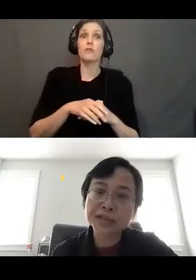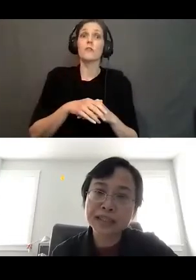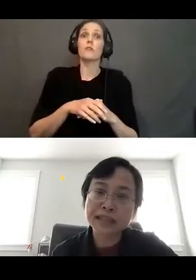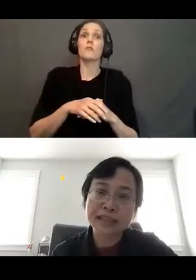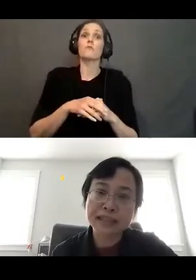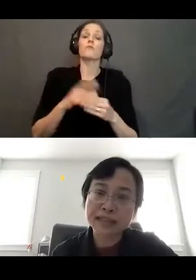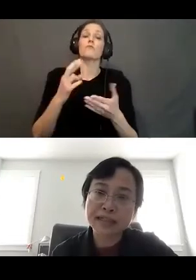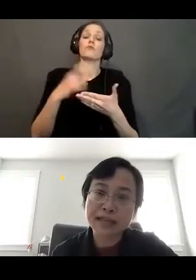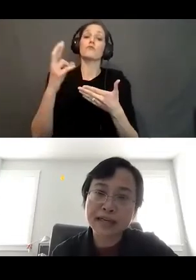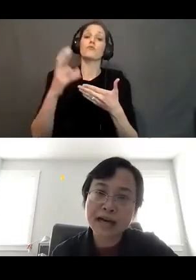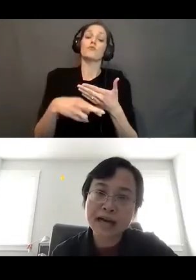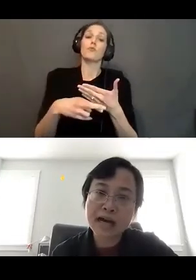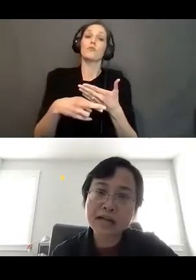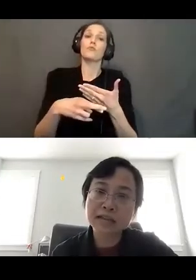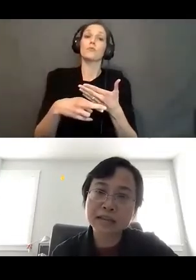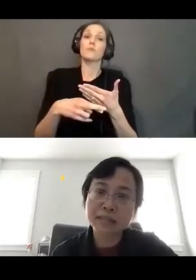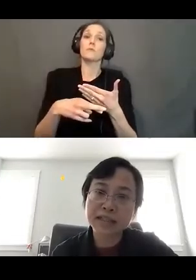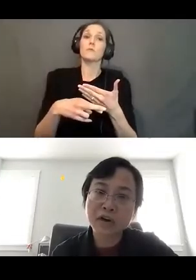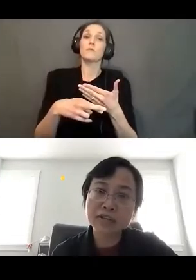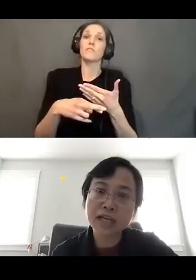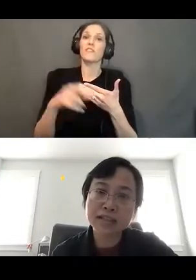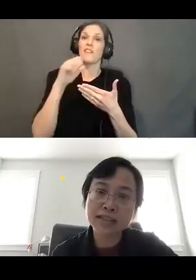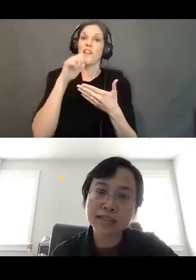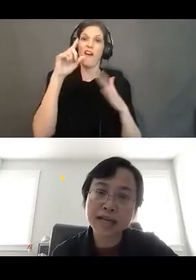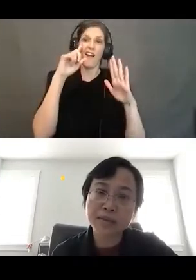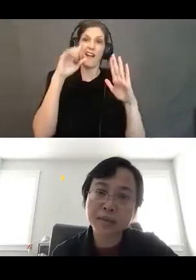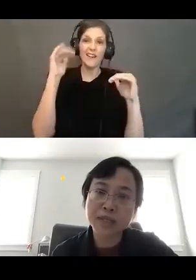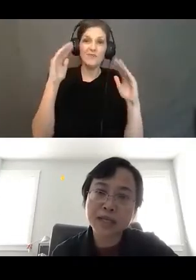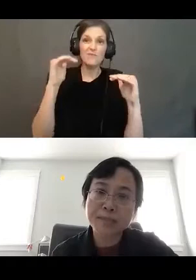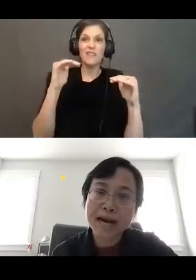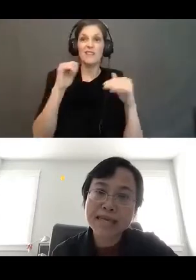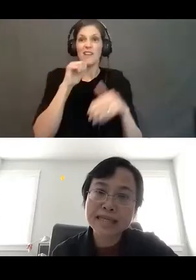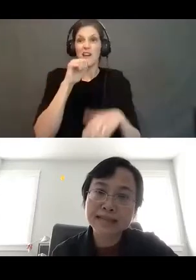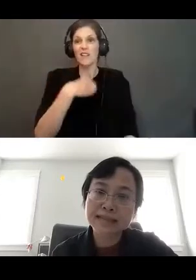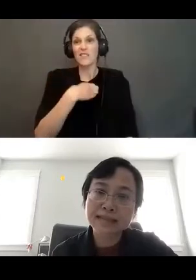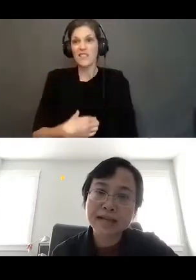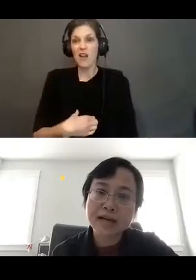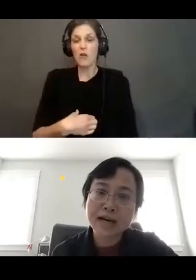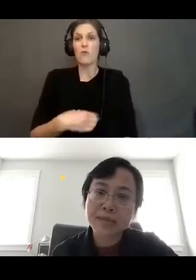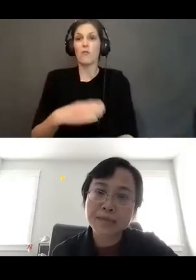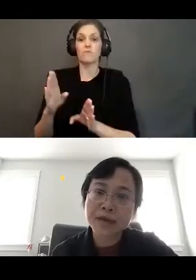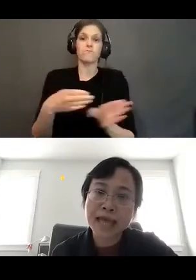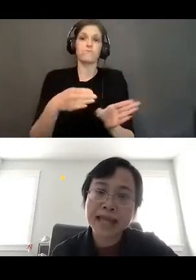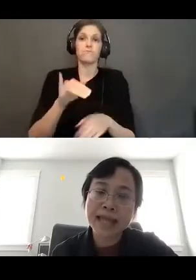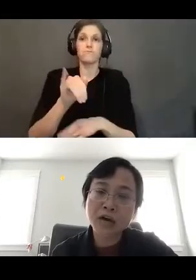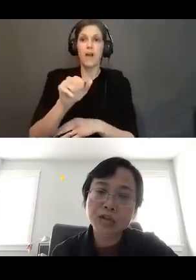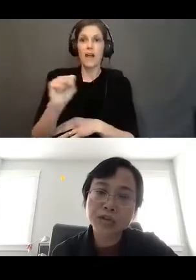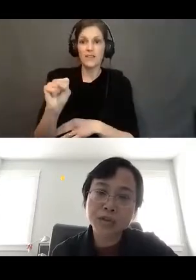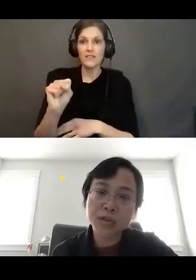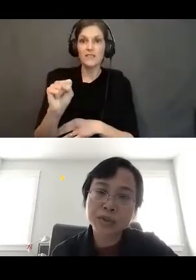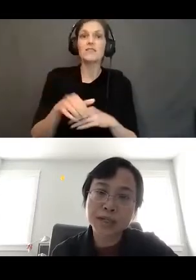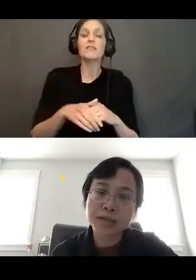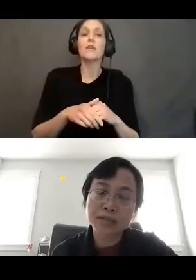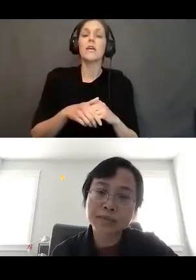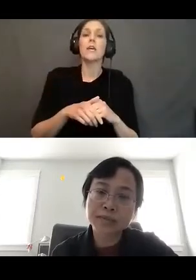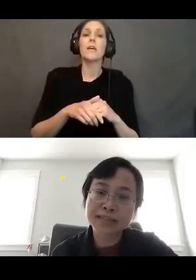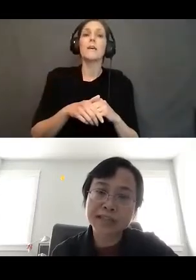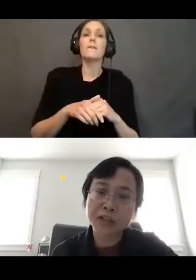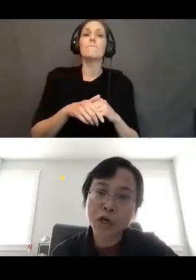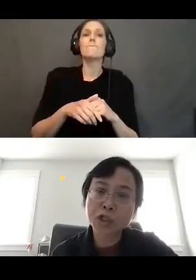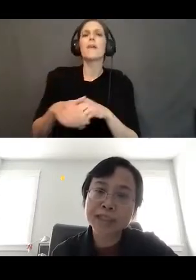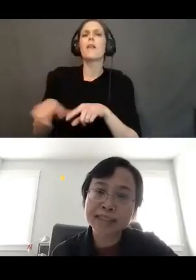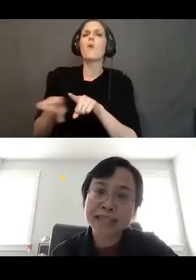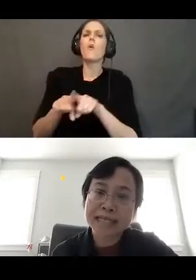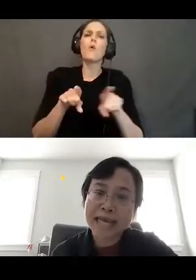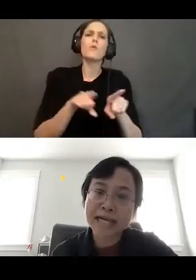results in the unexpected, undesirable bias, and also